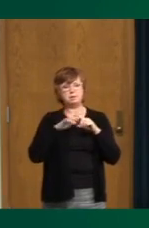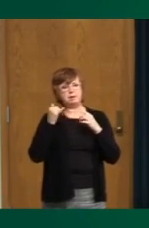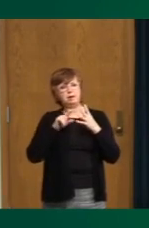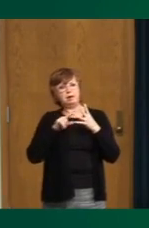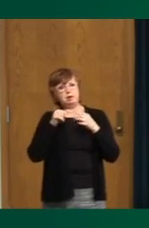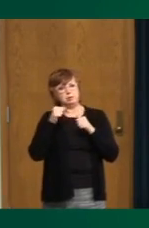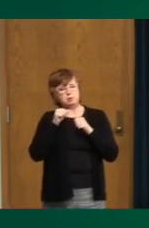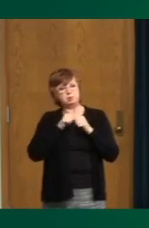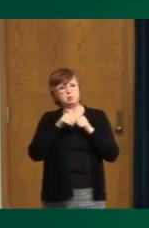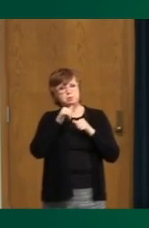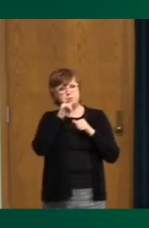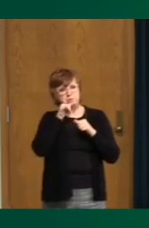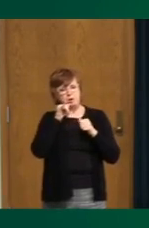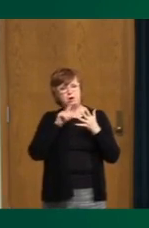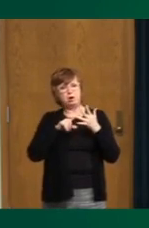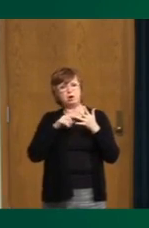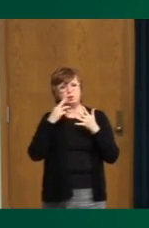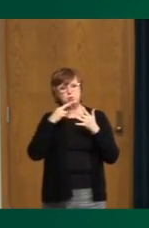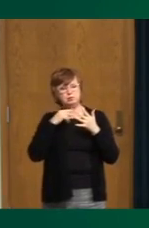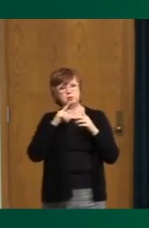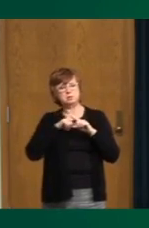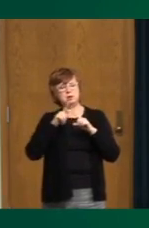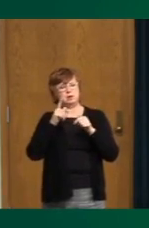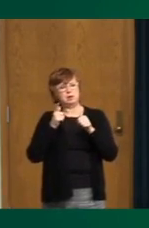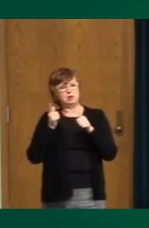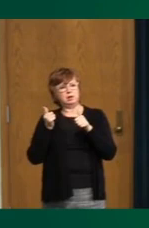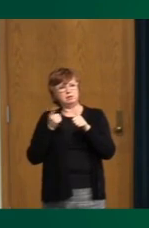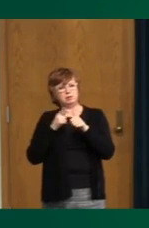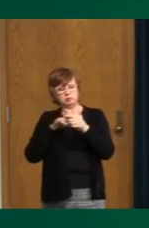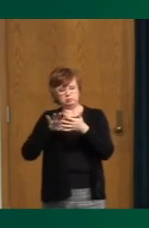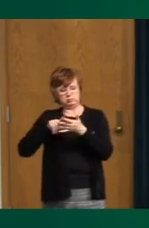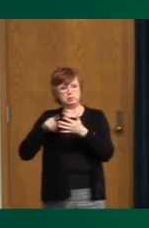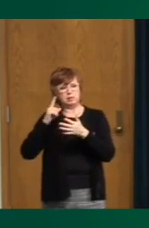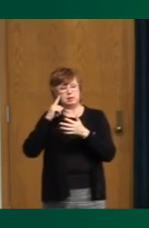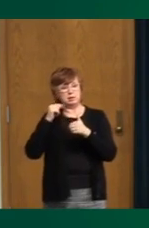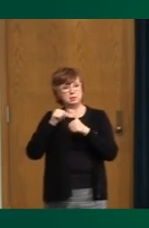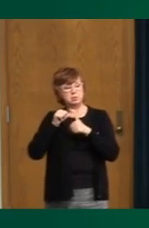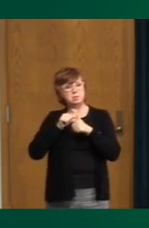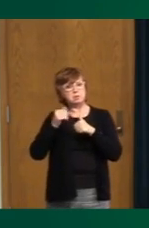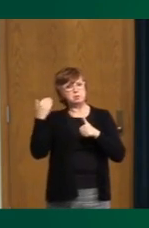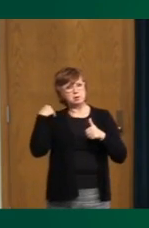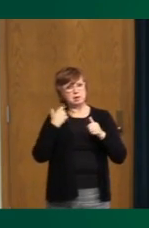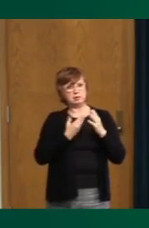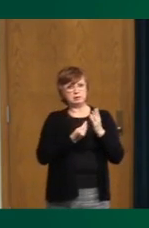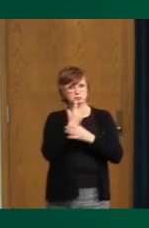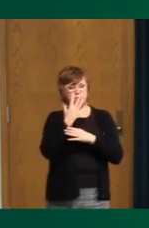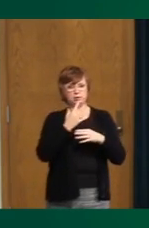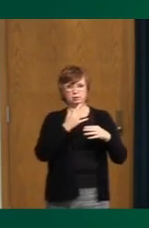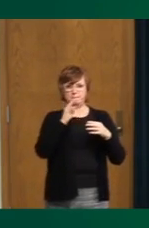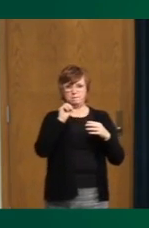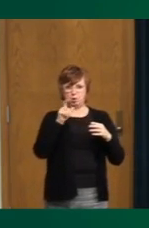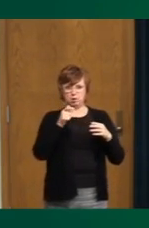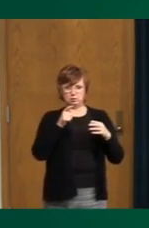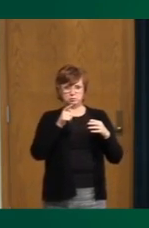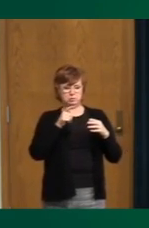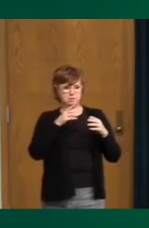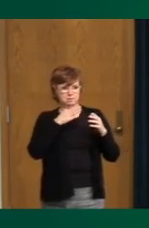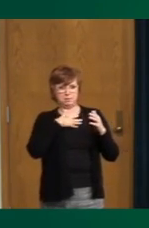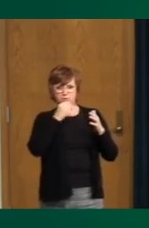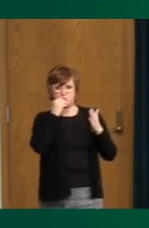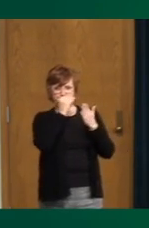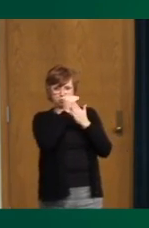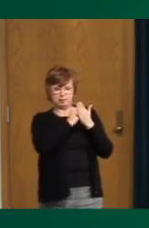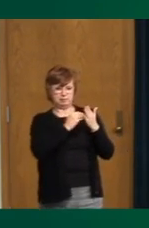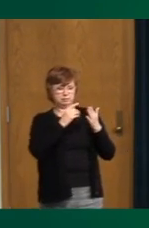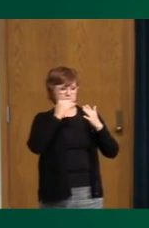need to visualize how we were behaving in March when we were tentatively going shopping, and revisit those